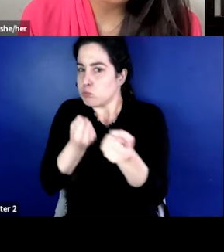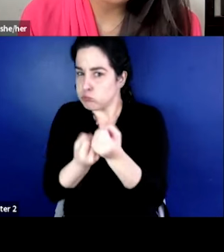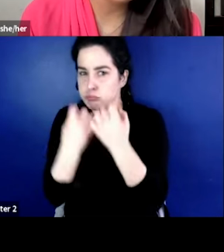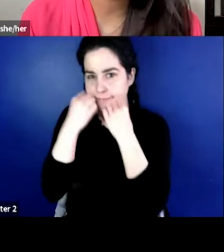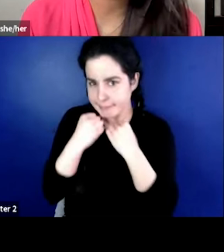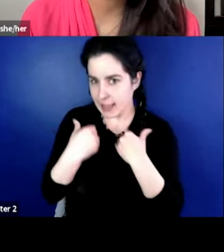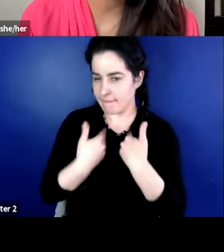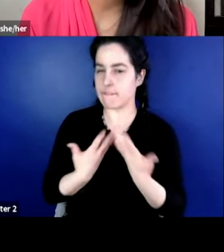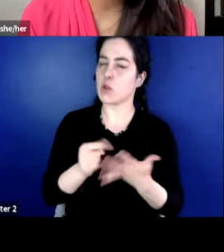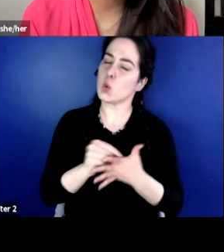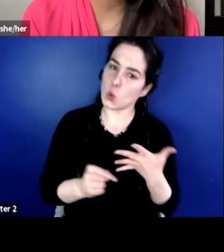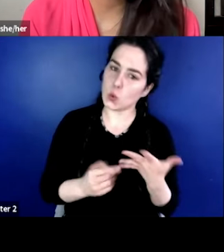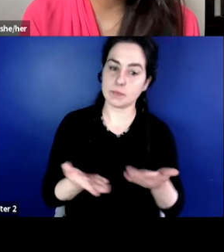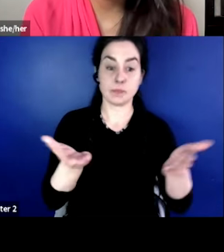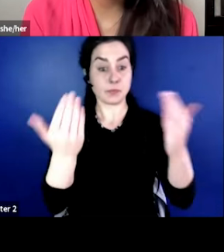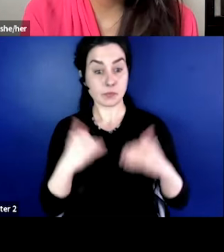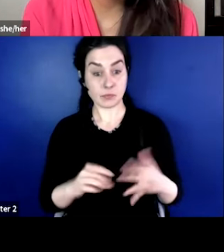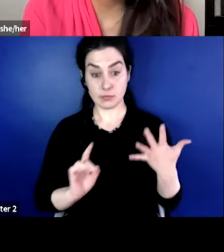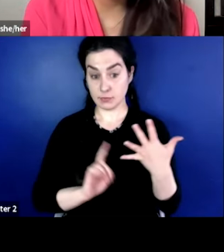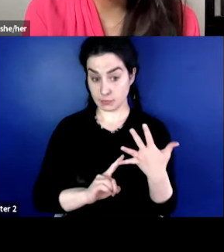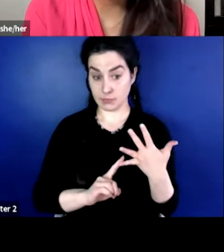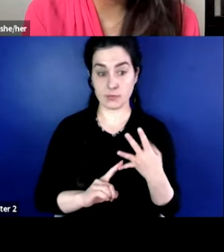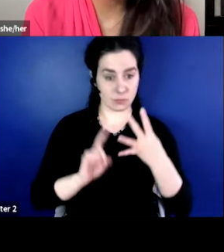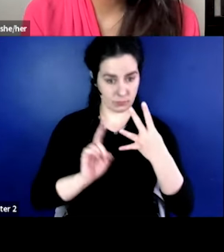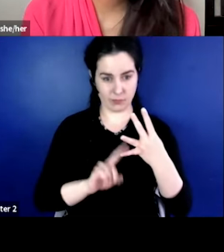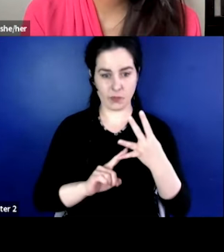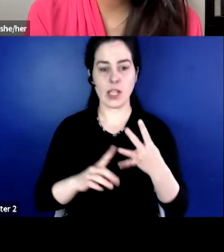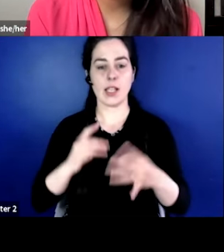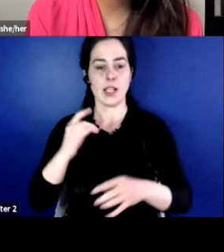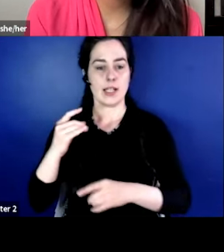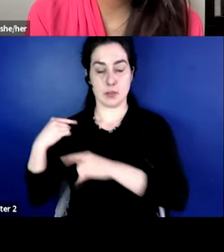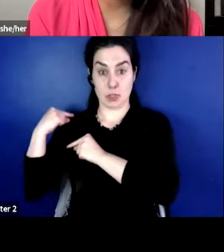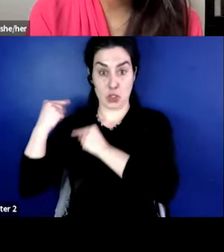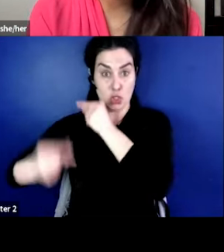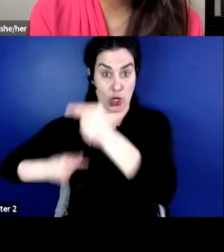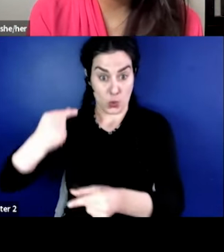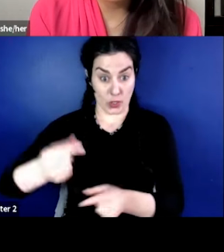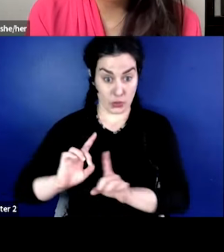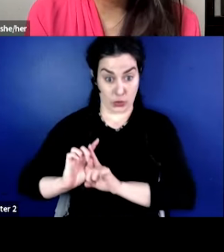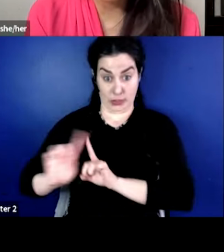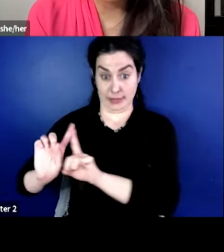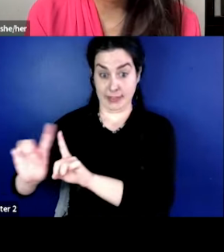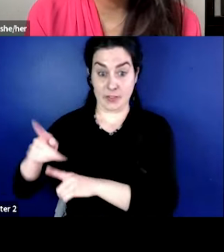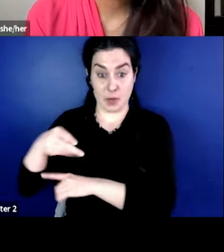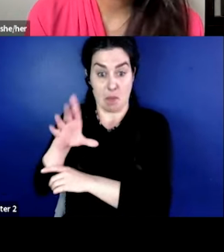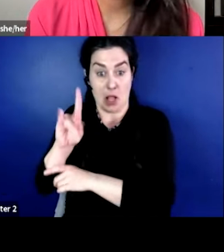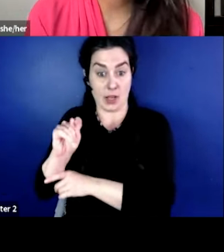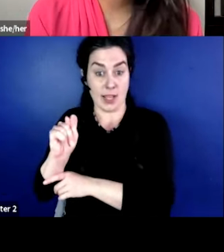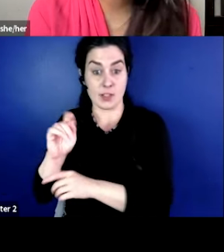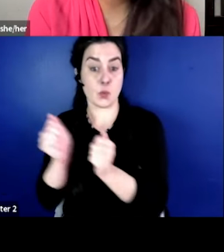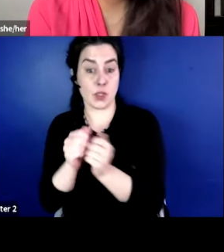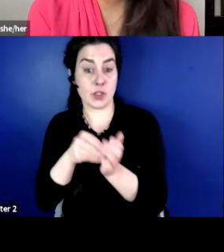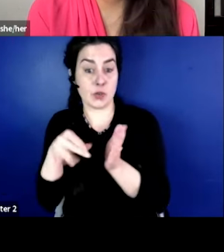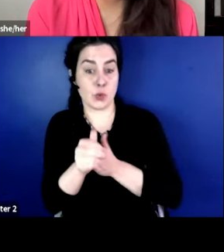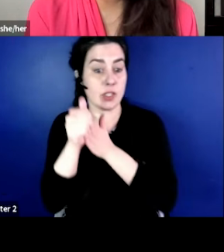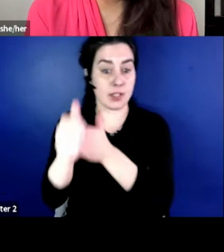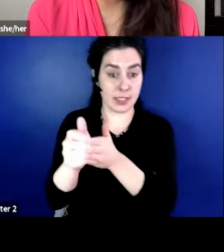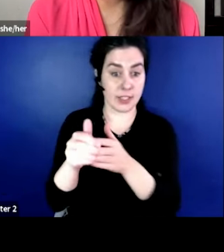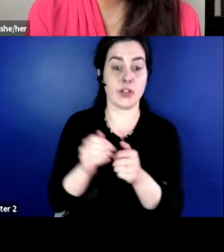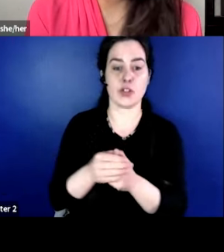exciting project too with an intergenerational project podcast with student leaders, so high school and post-secondary, and GBV